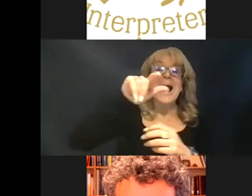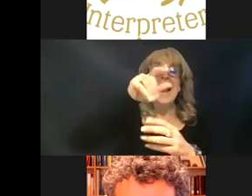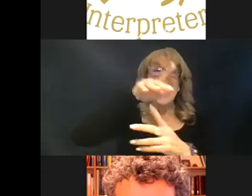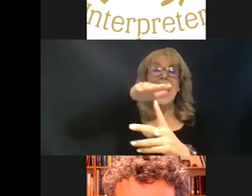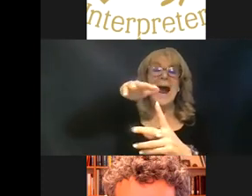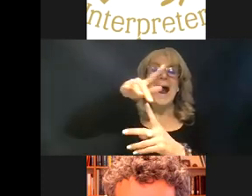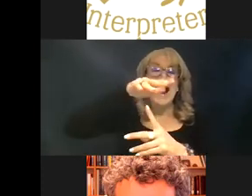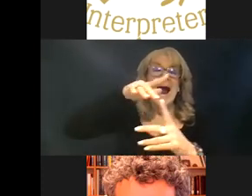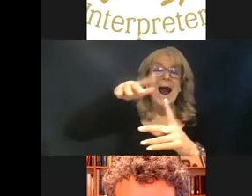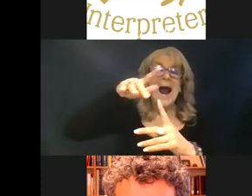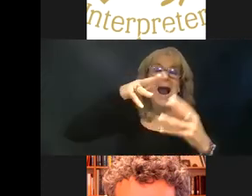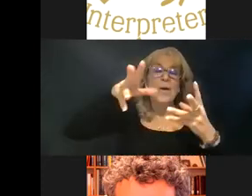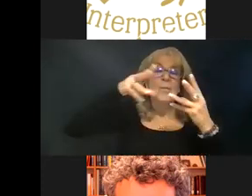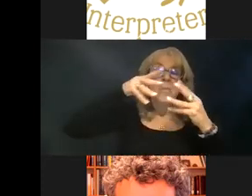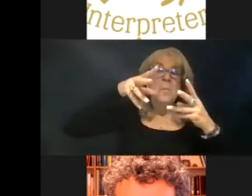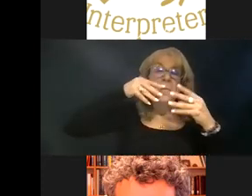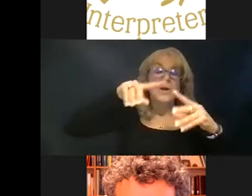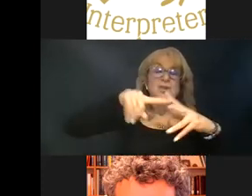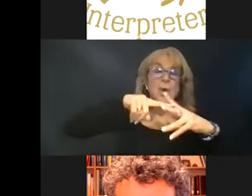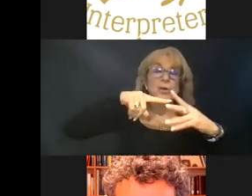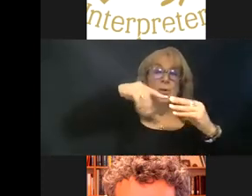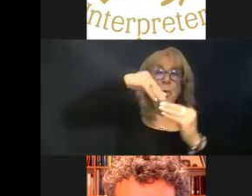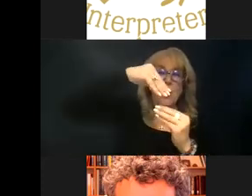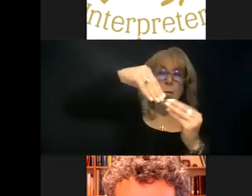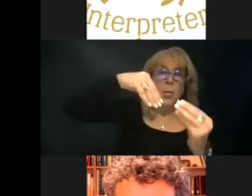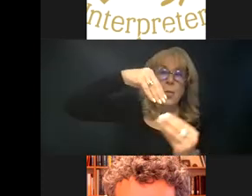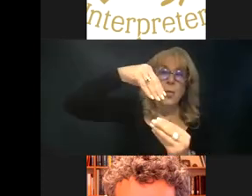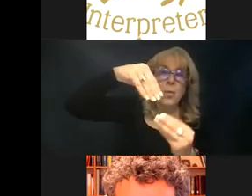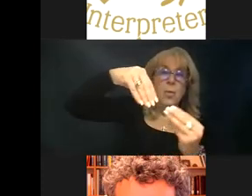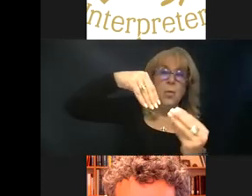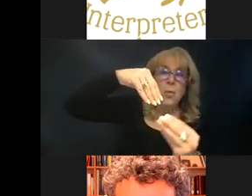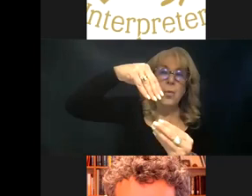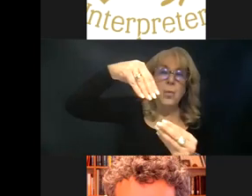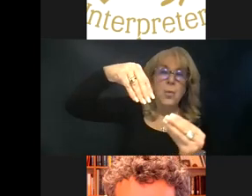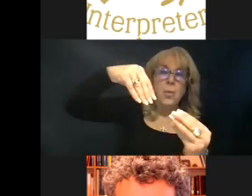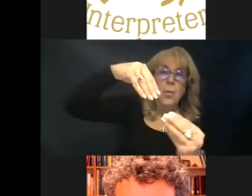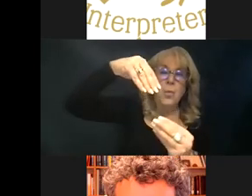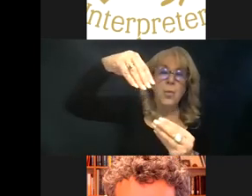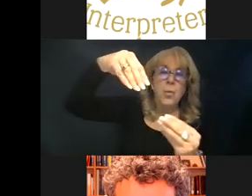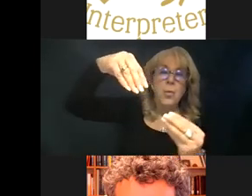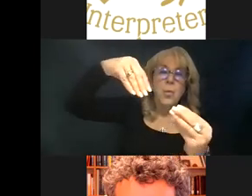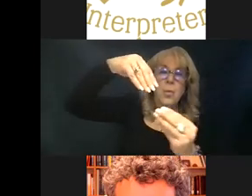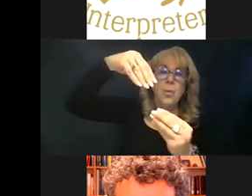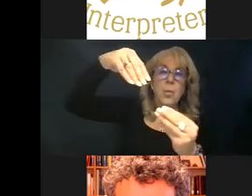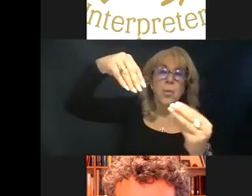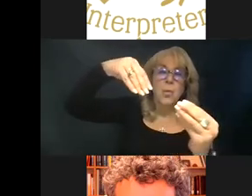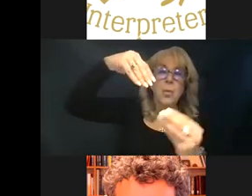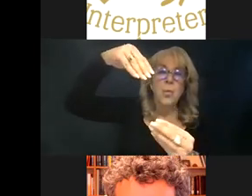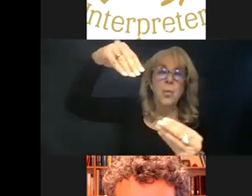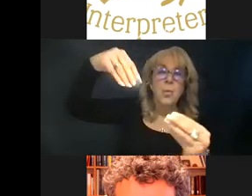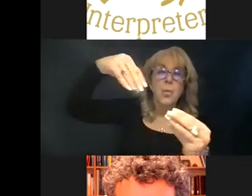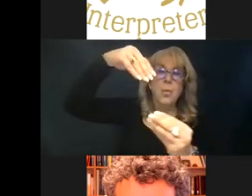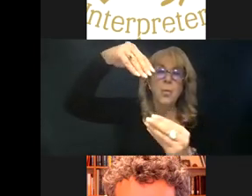from the wings of the airplane are still there. And actually, if you happen to be on an airplane and you're waiting on the tarmac to take